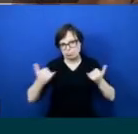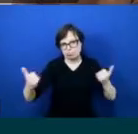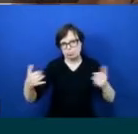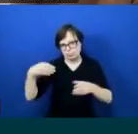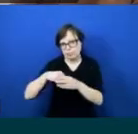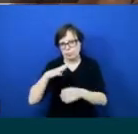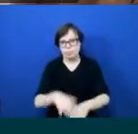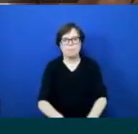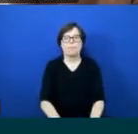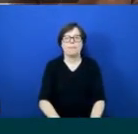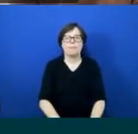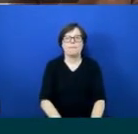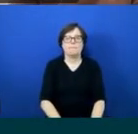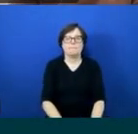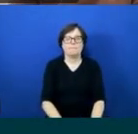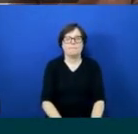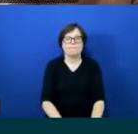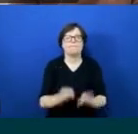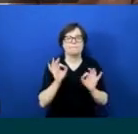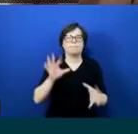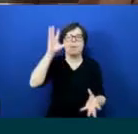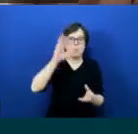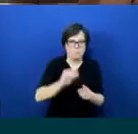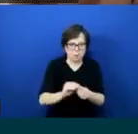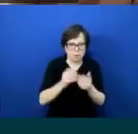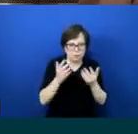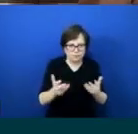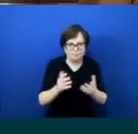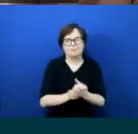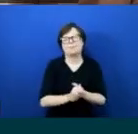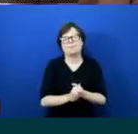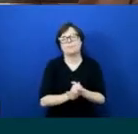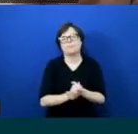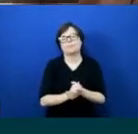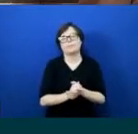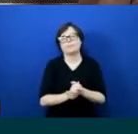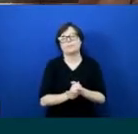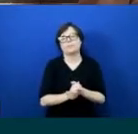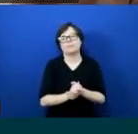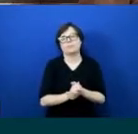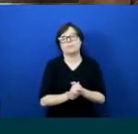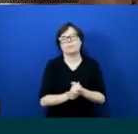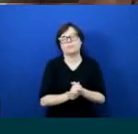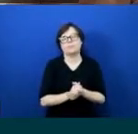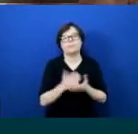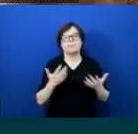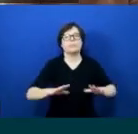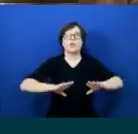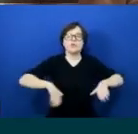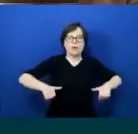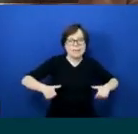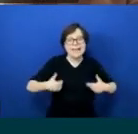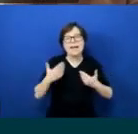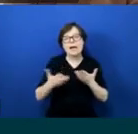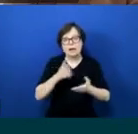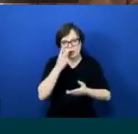To conclude, well, in Switzerland, this is a currently rapidly growing market, and in the context